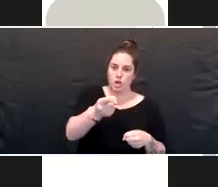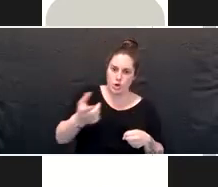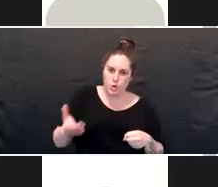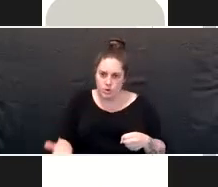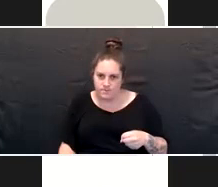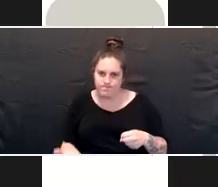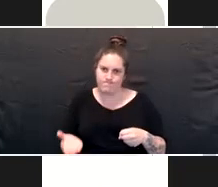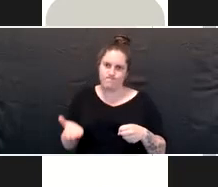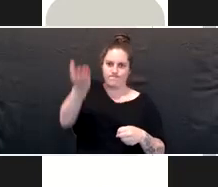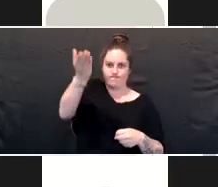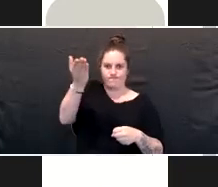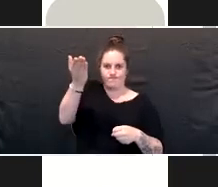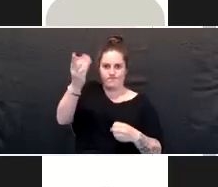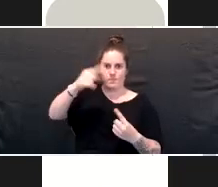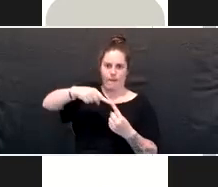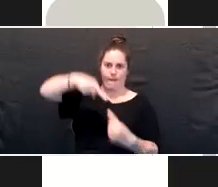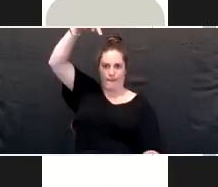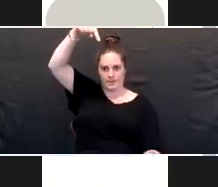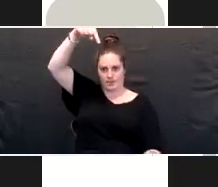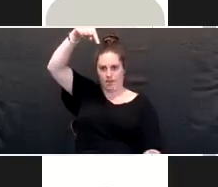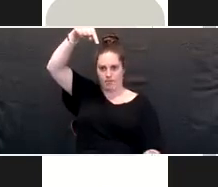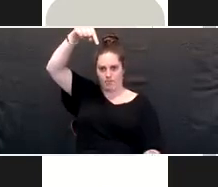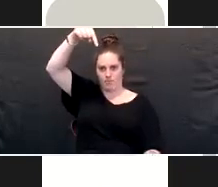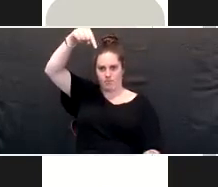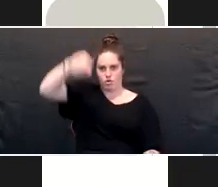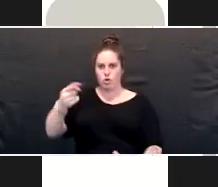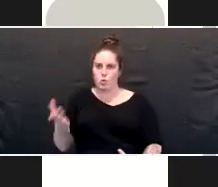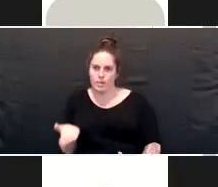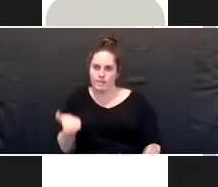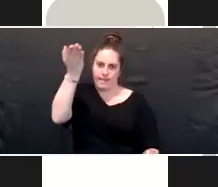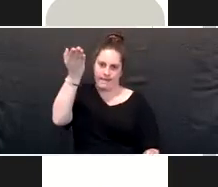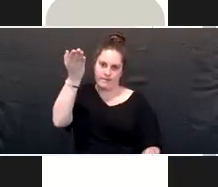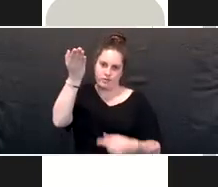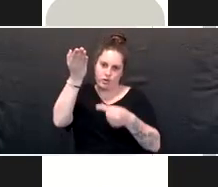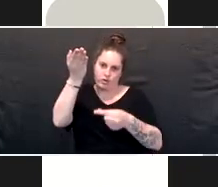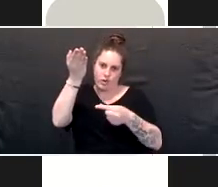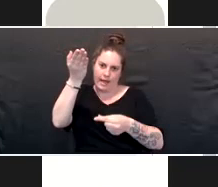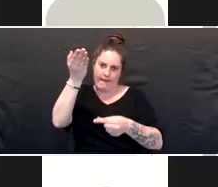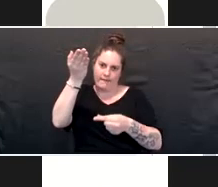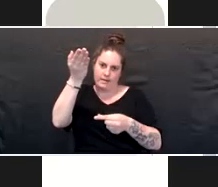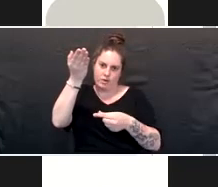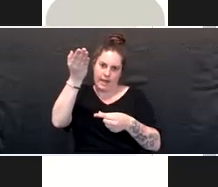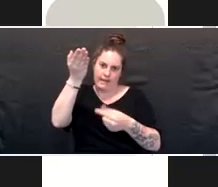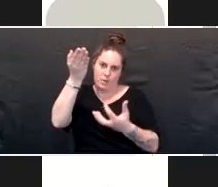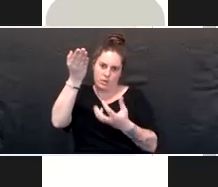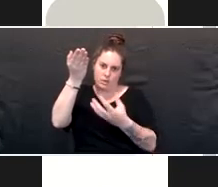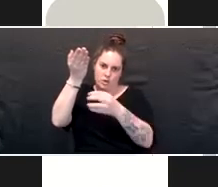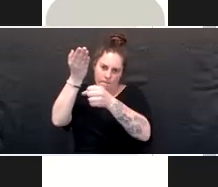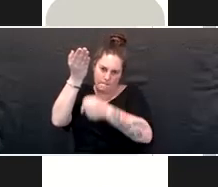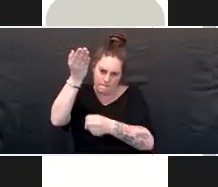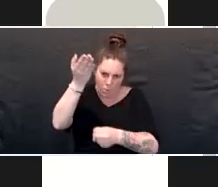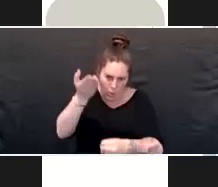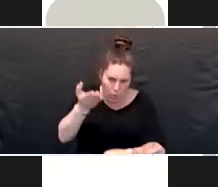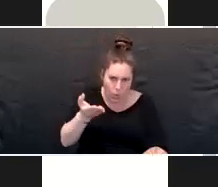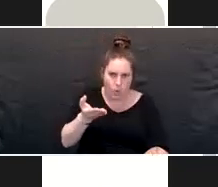against gravity. When you do that work on the object against gravity, why? Because you